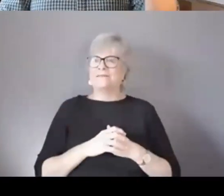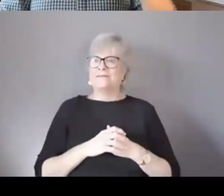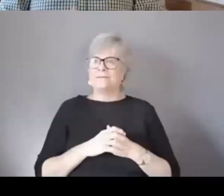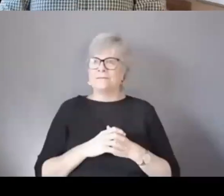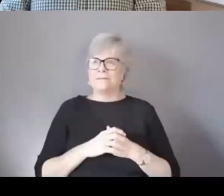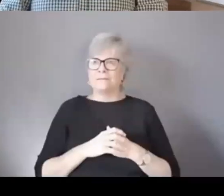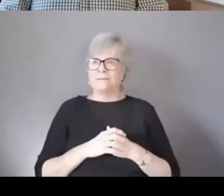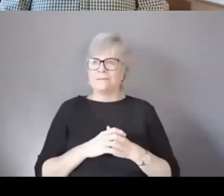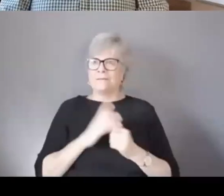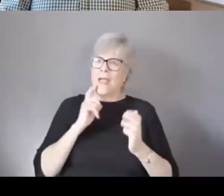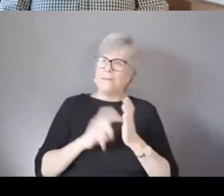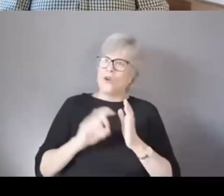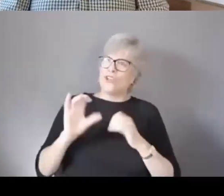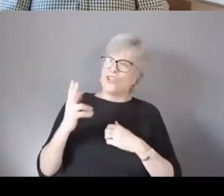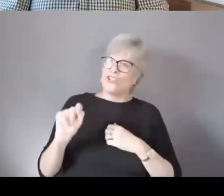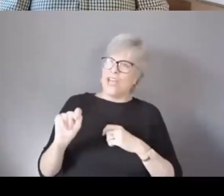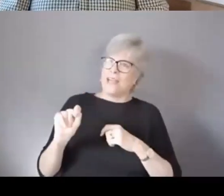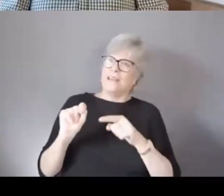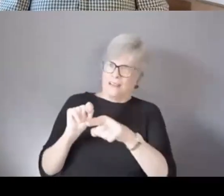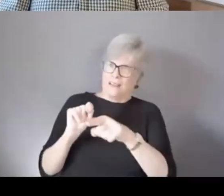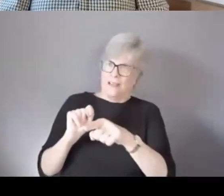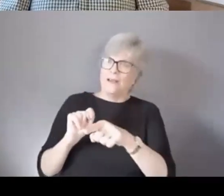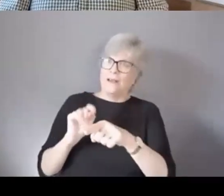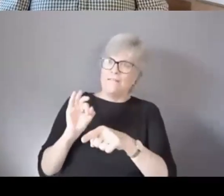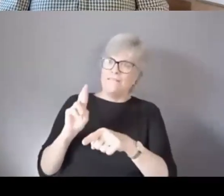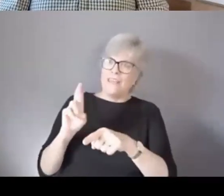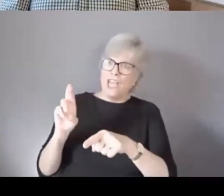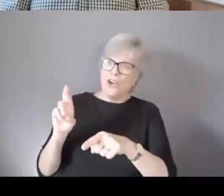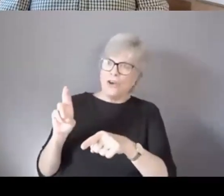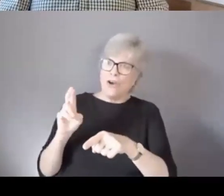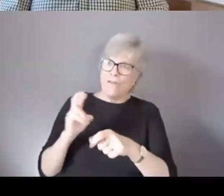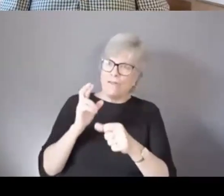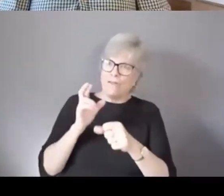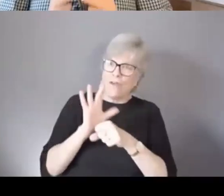I'm just noticing the chat, that fear of COVID or that fear